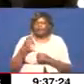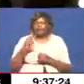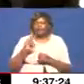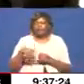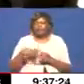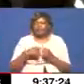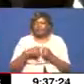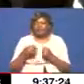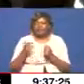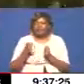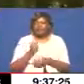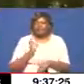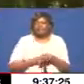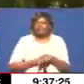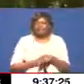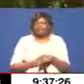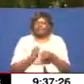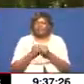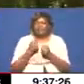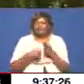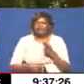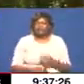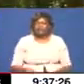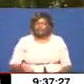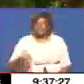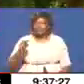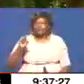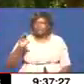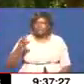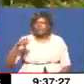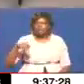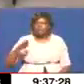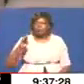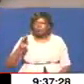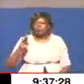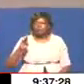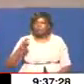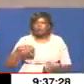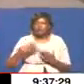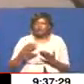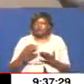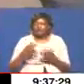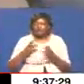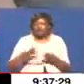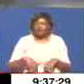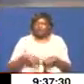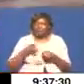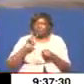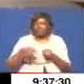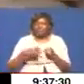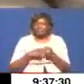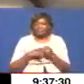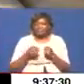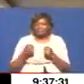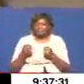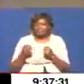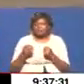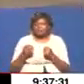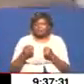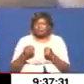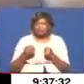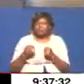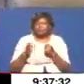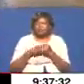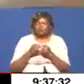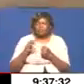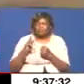any maize with that price. The National Cereals and Produce Board is offering farmers 2,700 shillings per 90 kg bag of